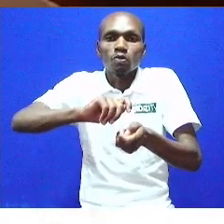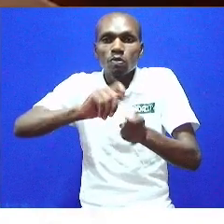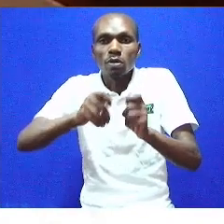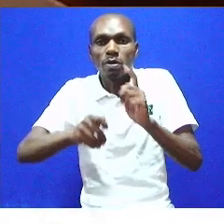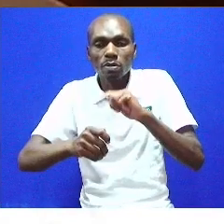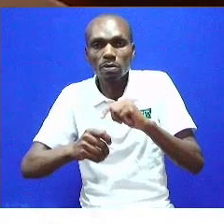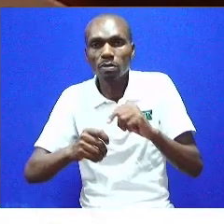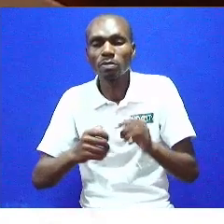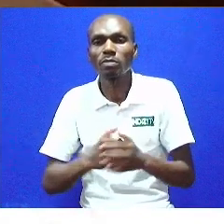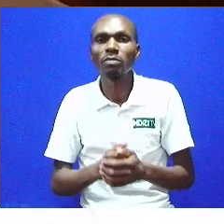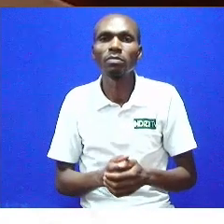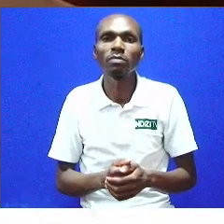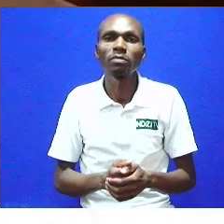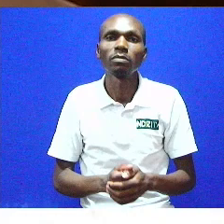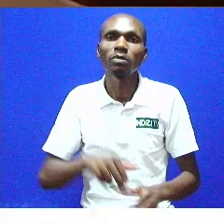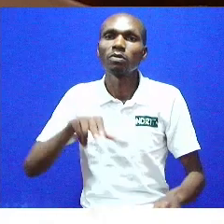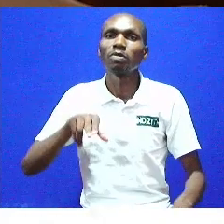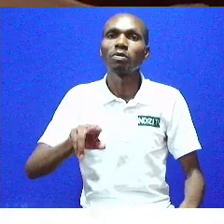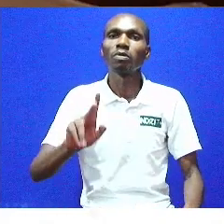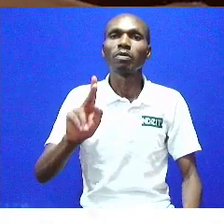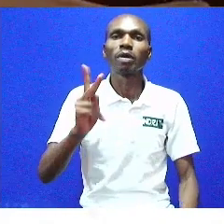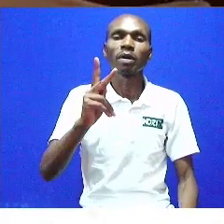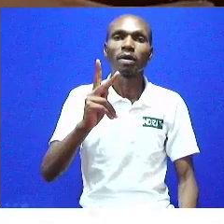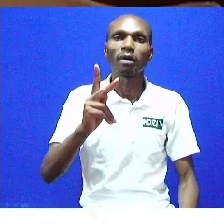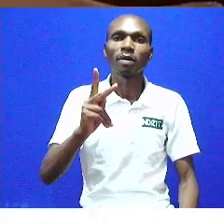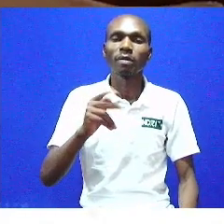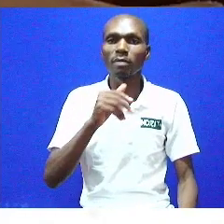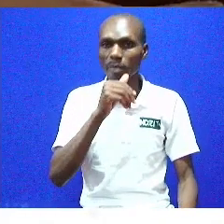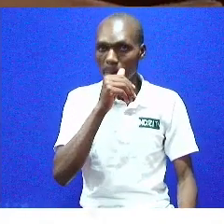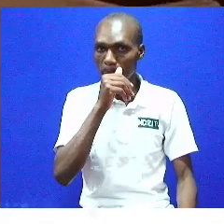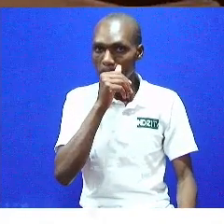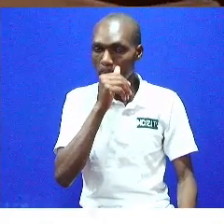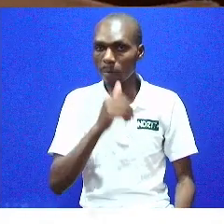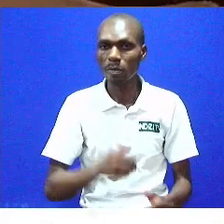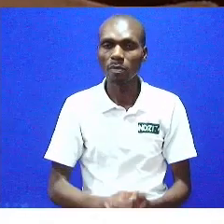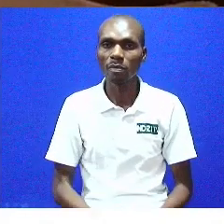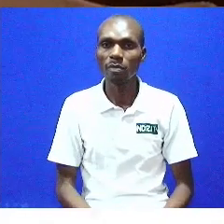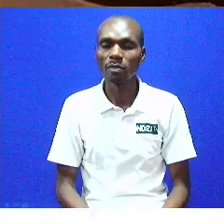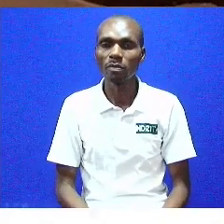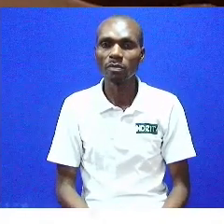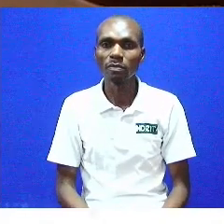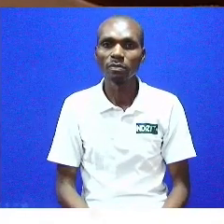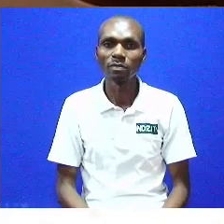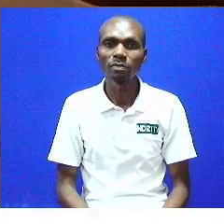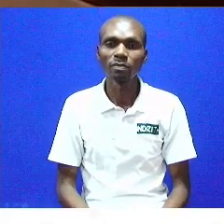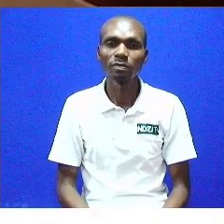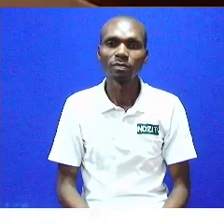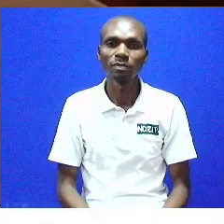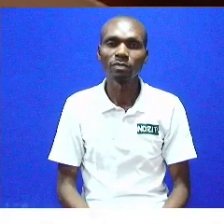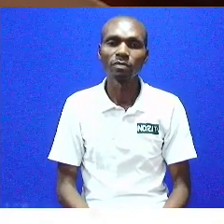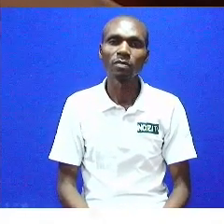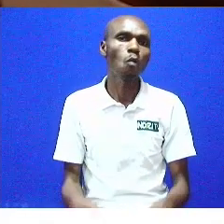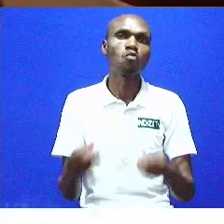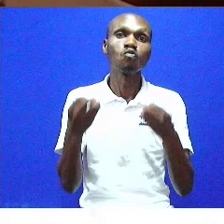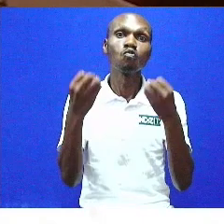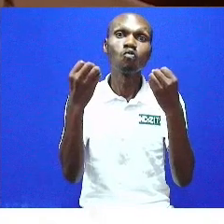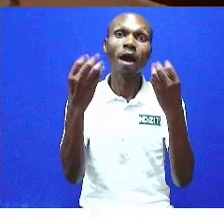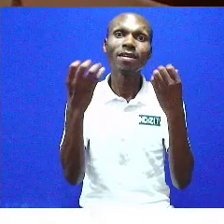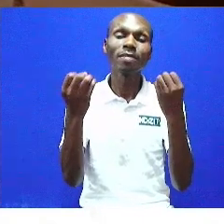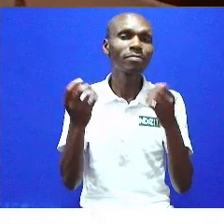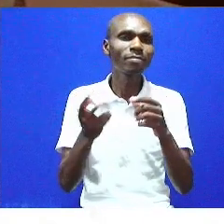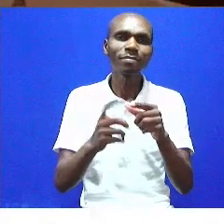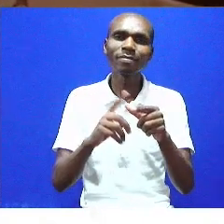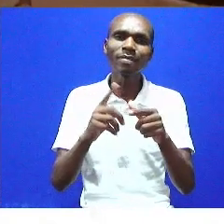to the UK. Well, I've got an arboretum I'm gradually trying Wonderful. To put so, which